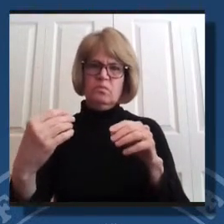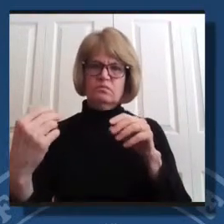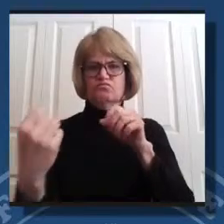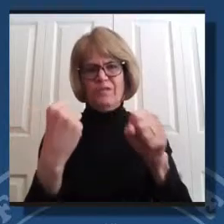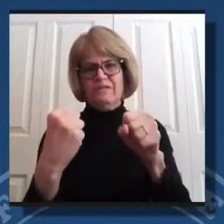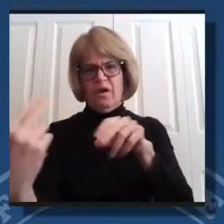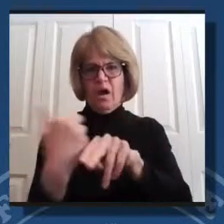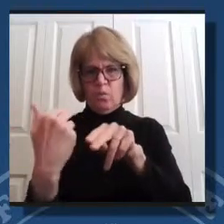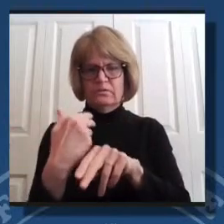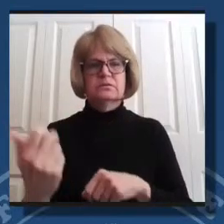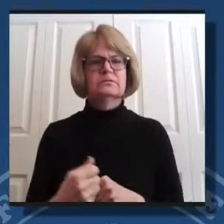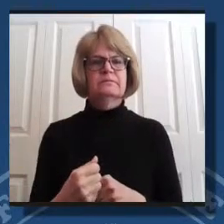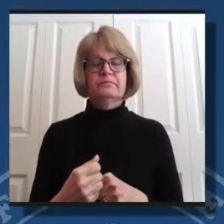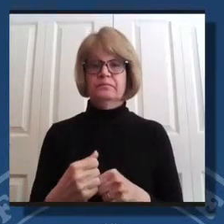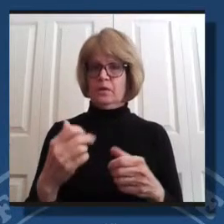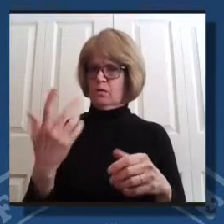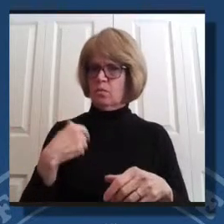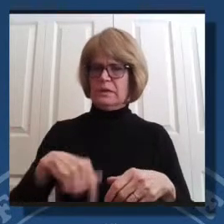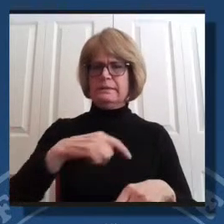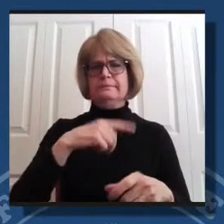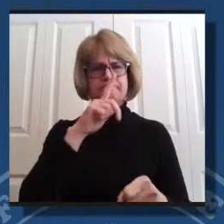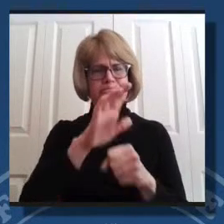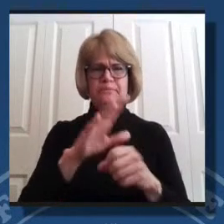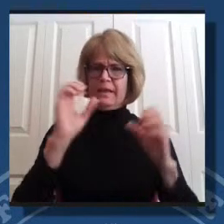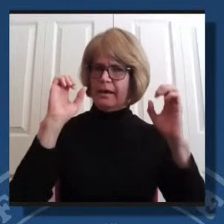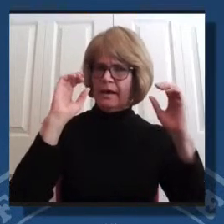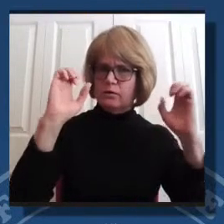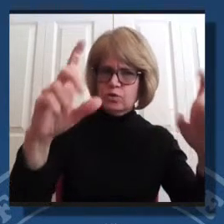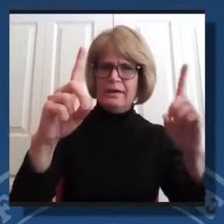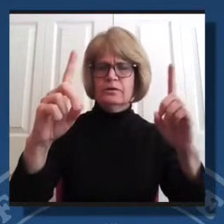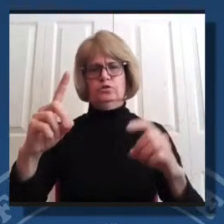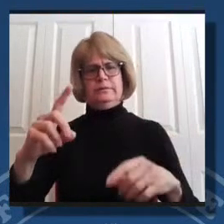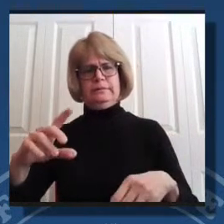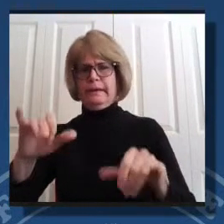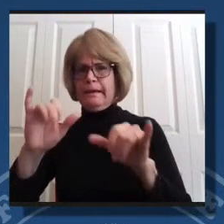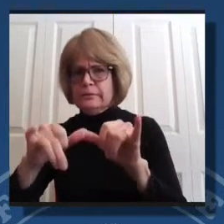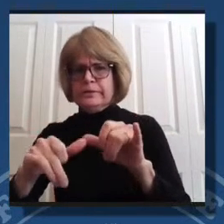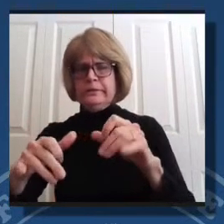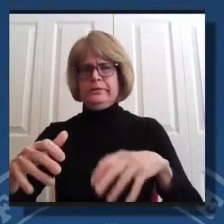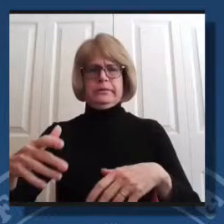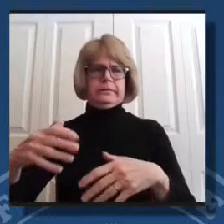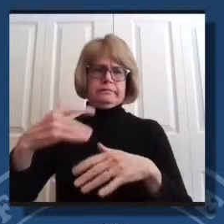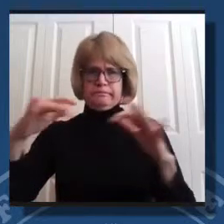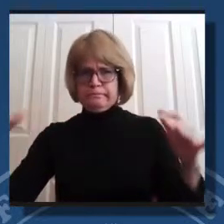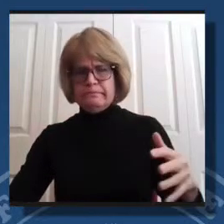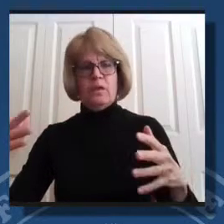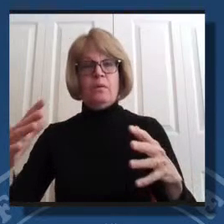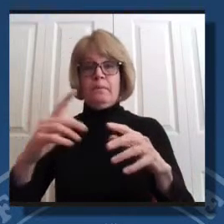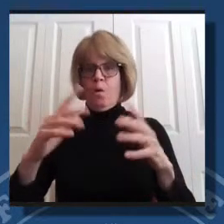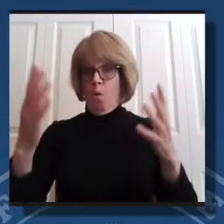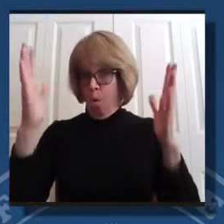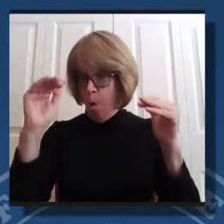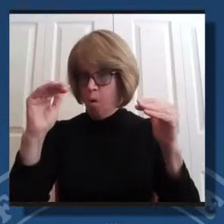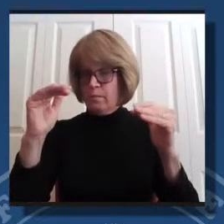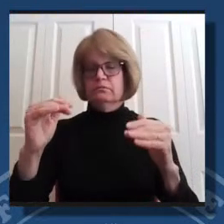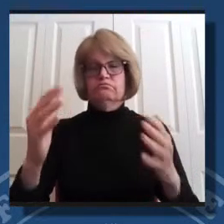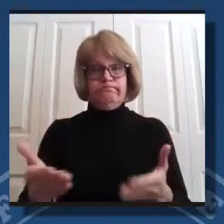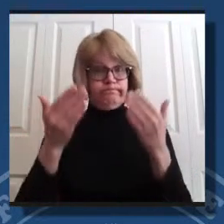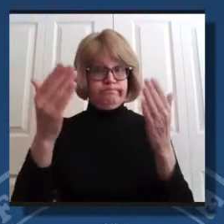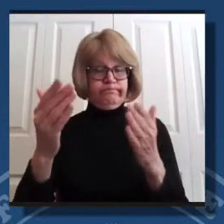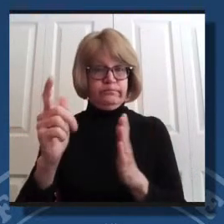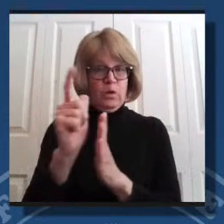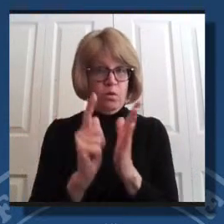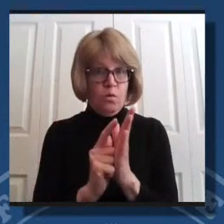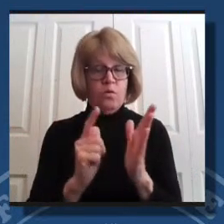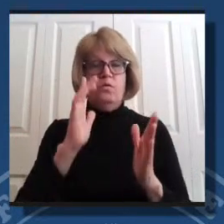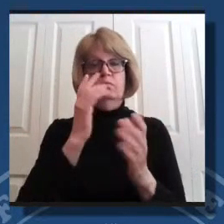increasing enforcement, education, and engineering solutions, it is our hope that the additional resources, proposed legislation, and safety measures